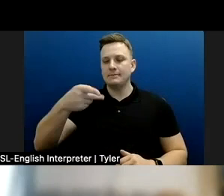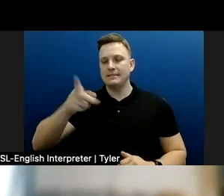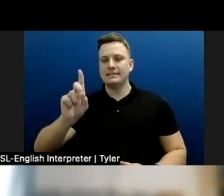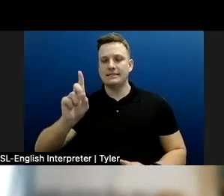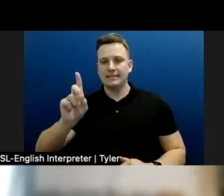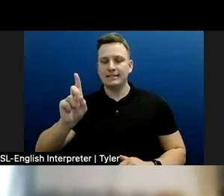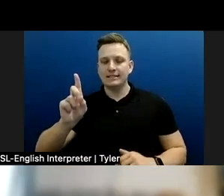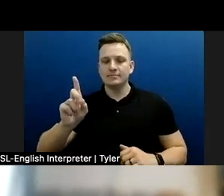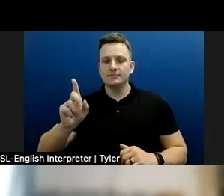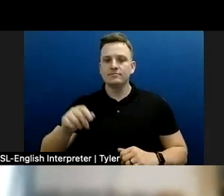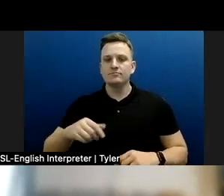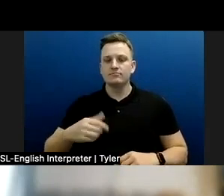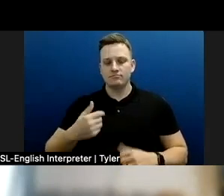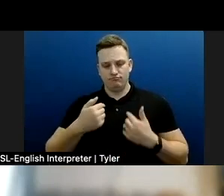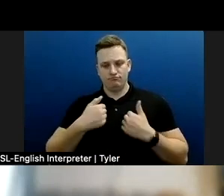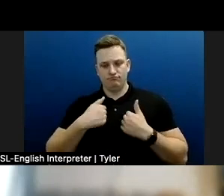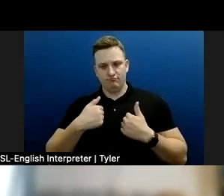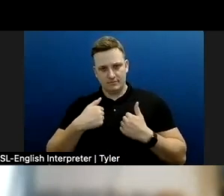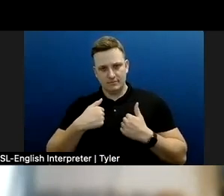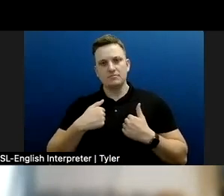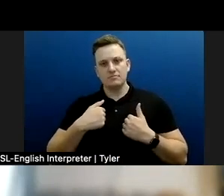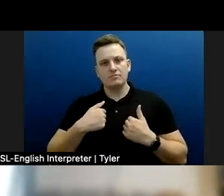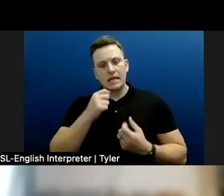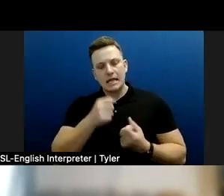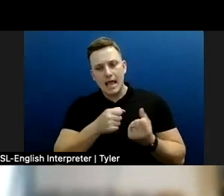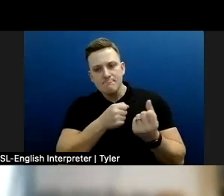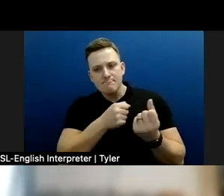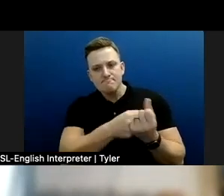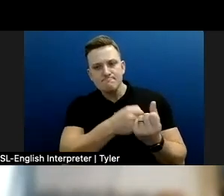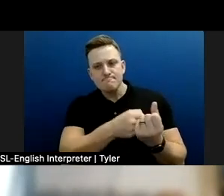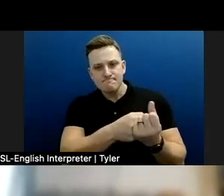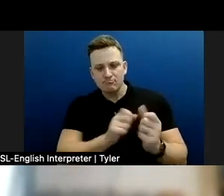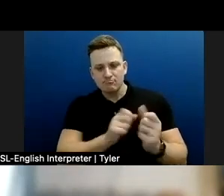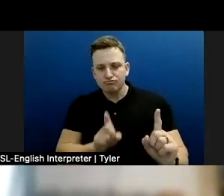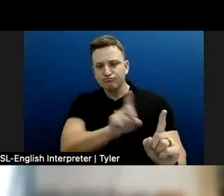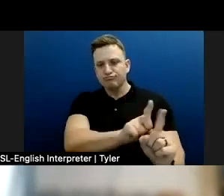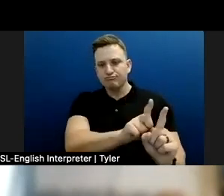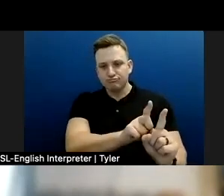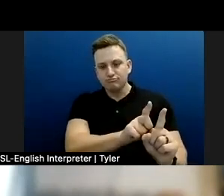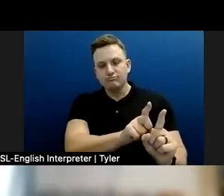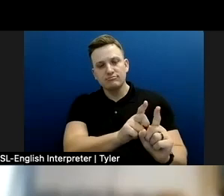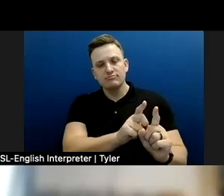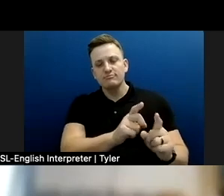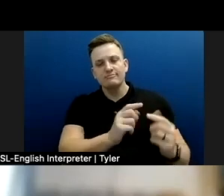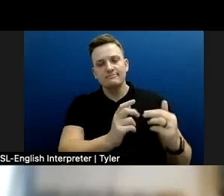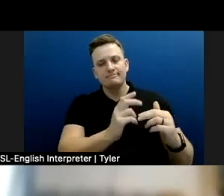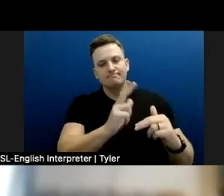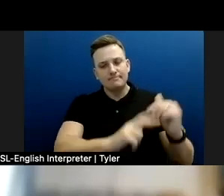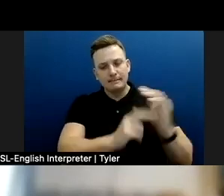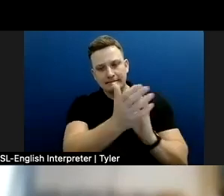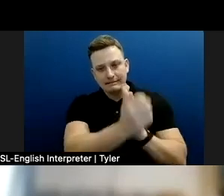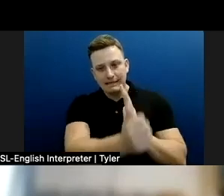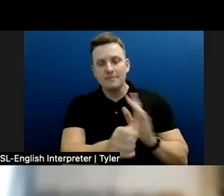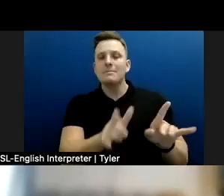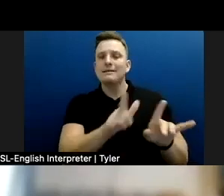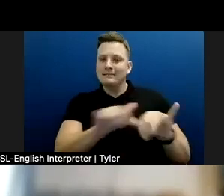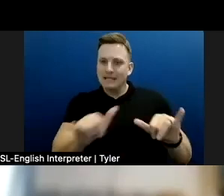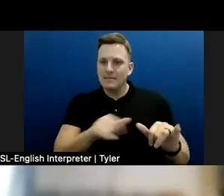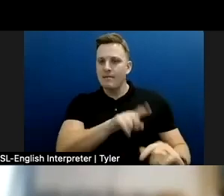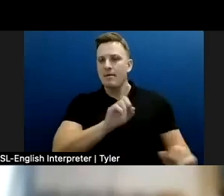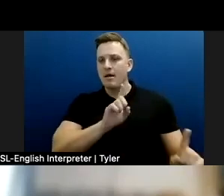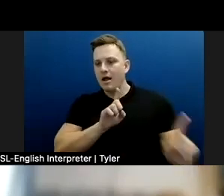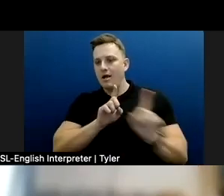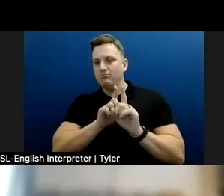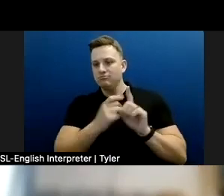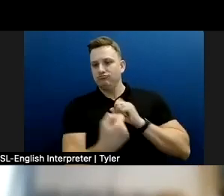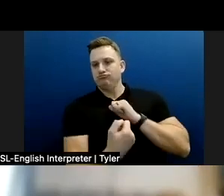there are parts for me to help the child to bridge this gap, but there are also parts where the child can help me to bridge the gap that